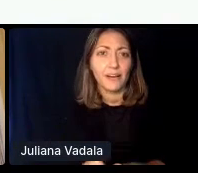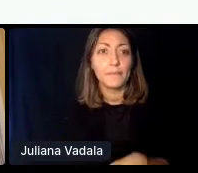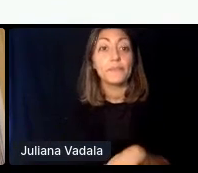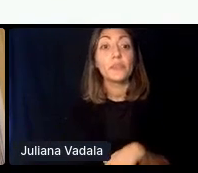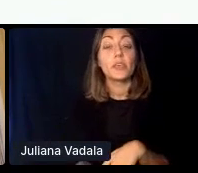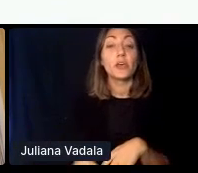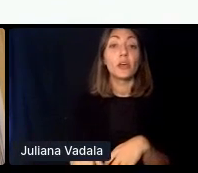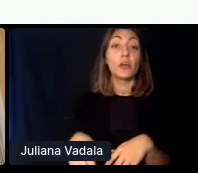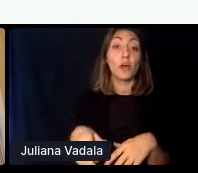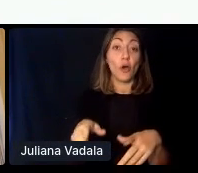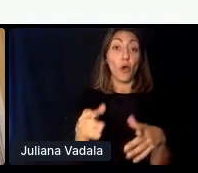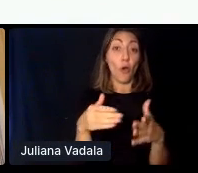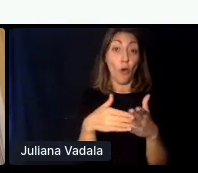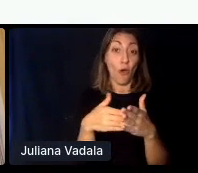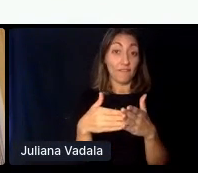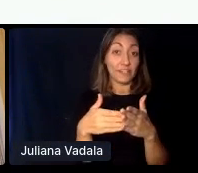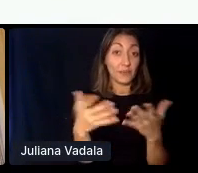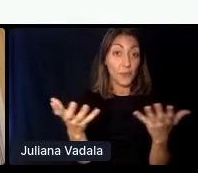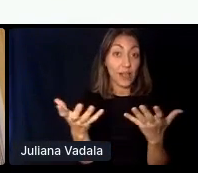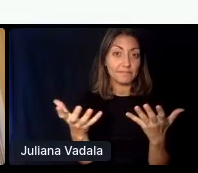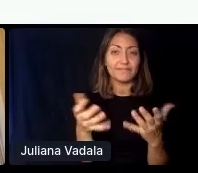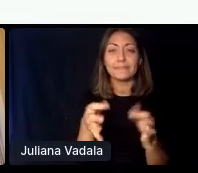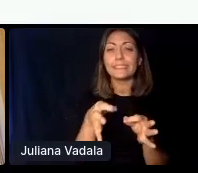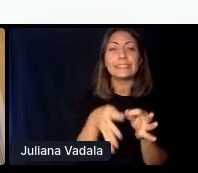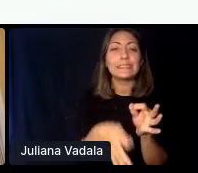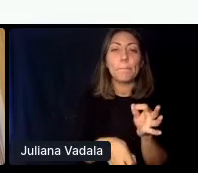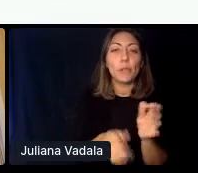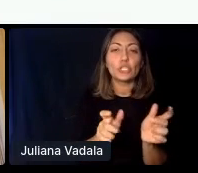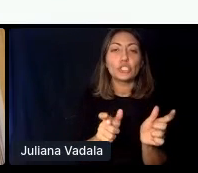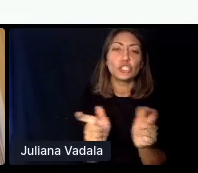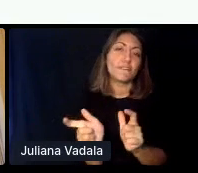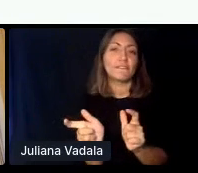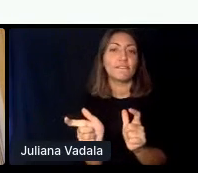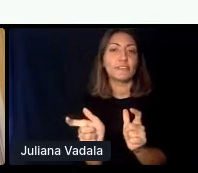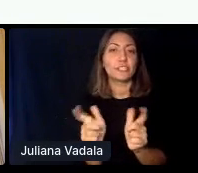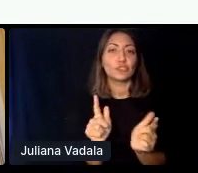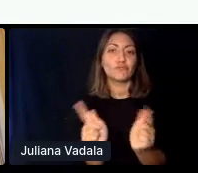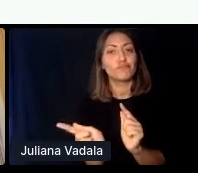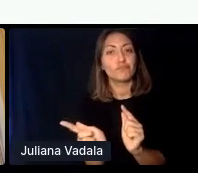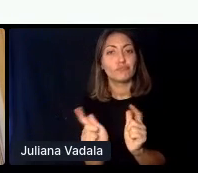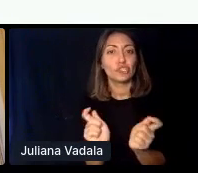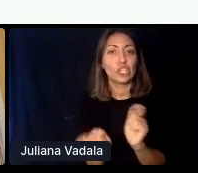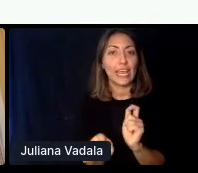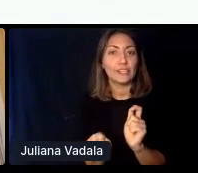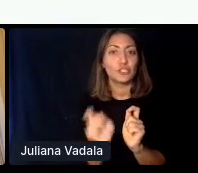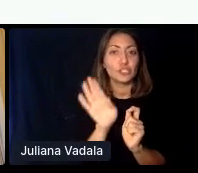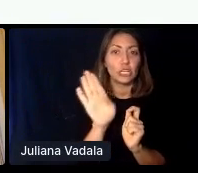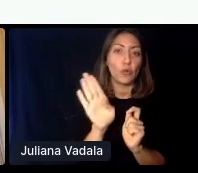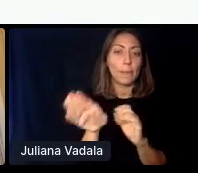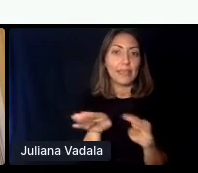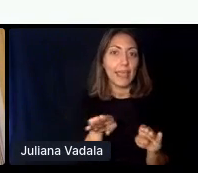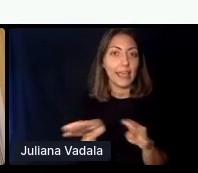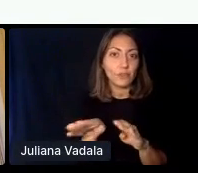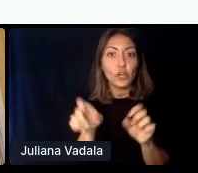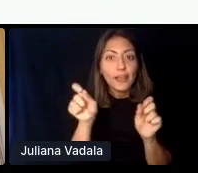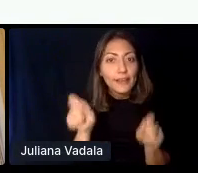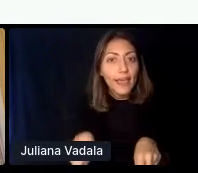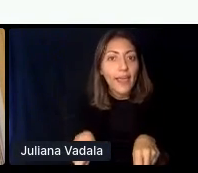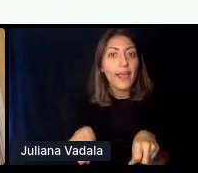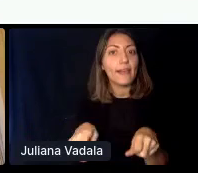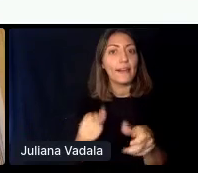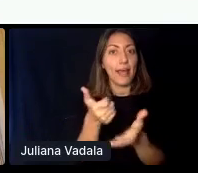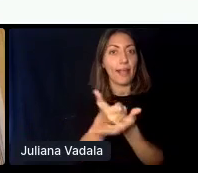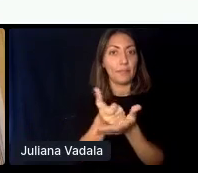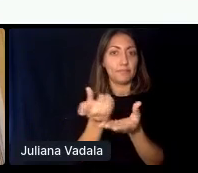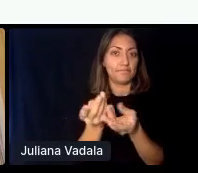the solution to overcome the communication issue. And like we said, sometimes you're just going to mess up. Sometimes there is